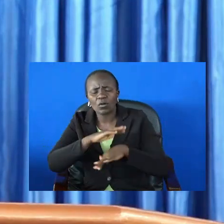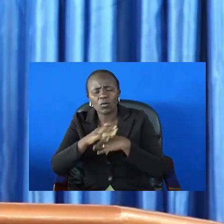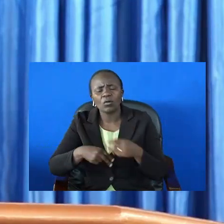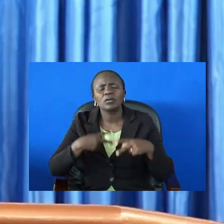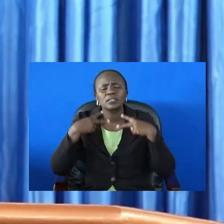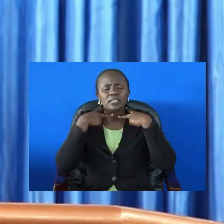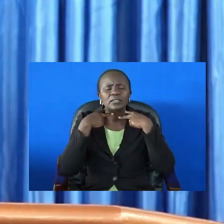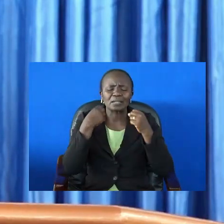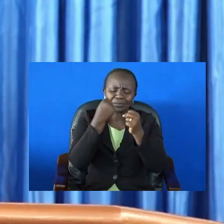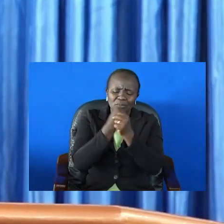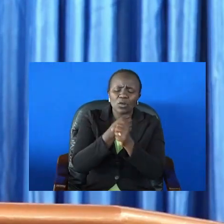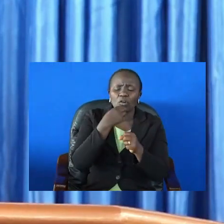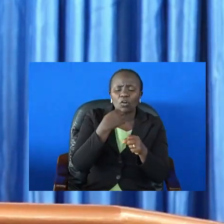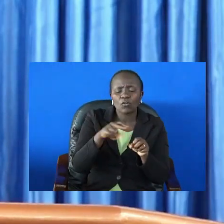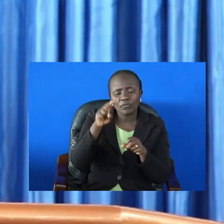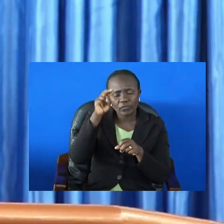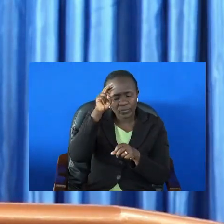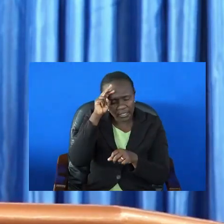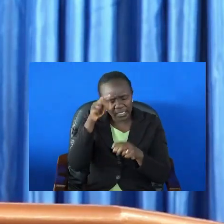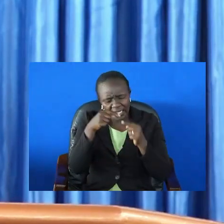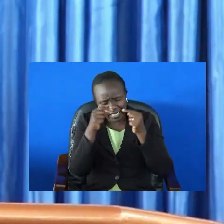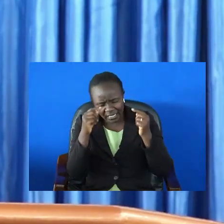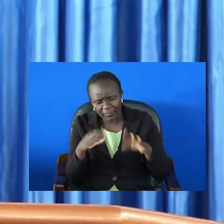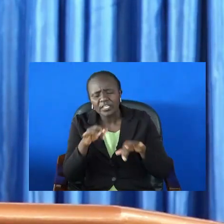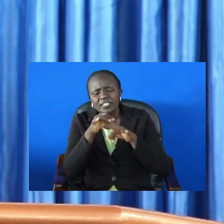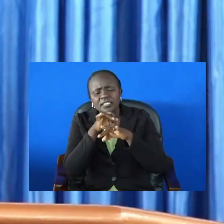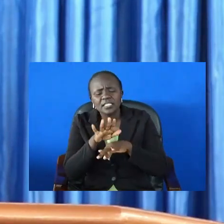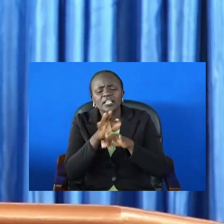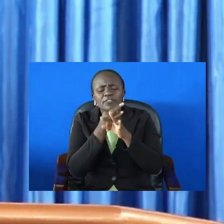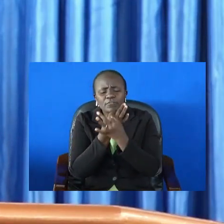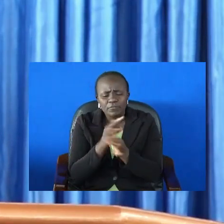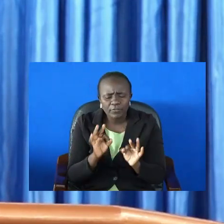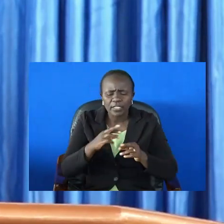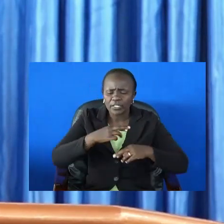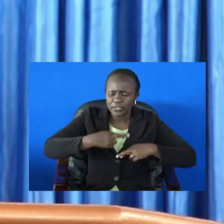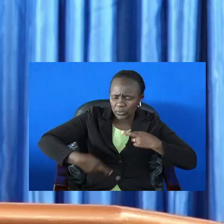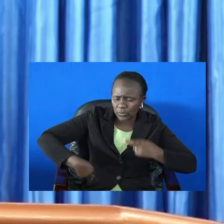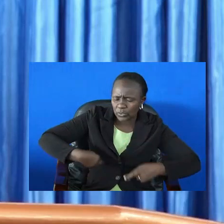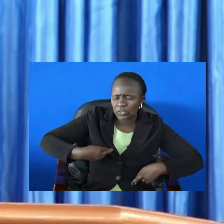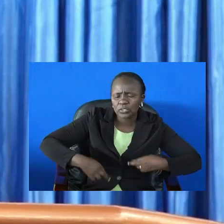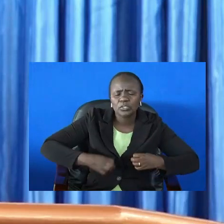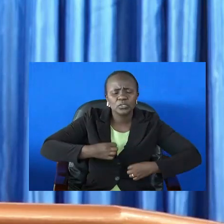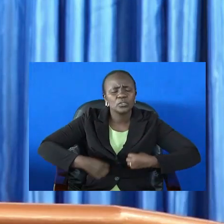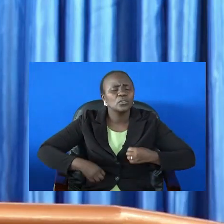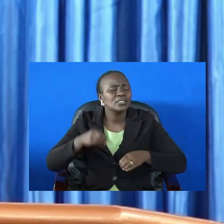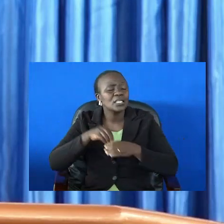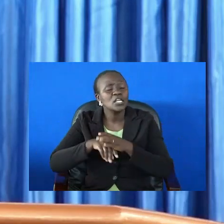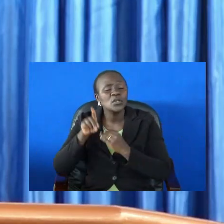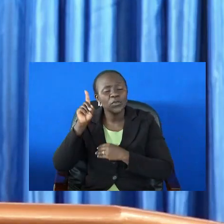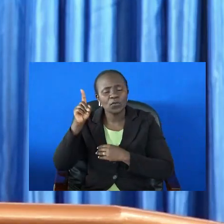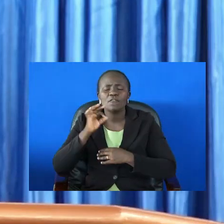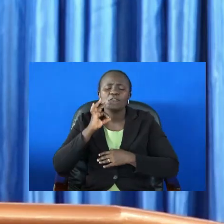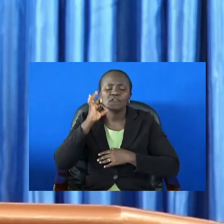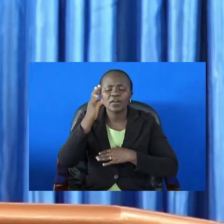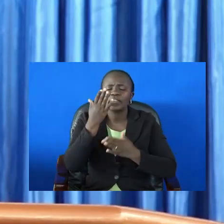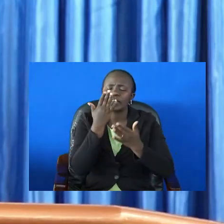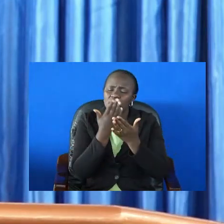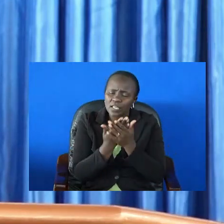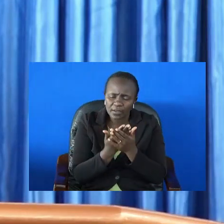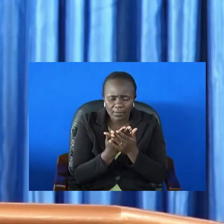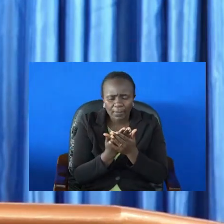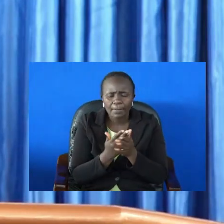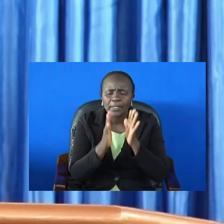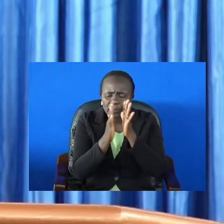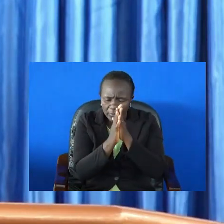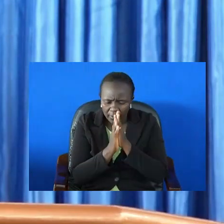and bond of the enemy today. Let your people be set free to rejoice and to be glad in you. Father, I thank you and